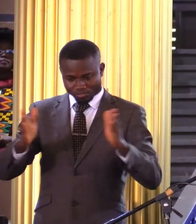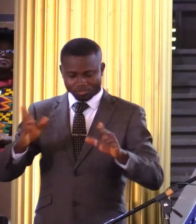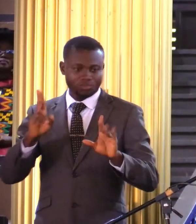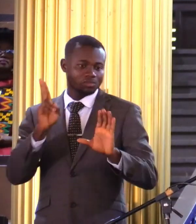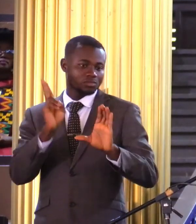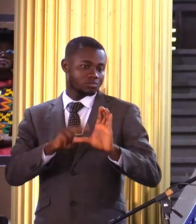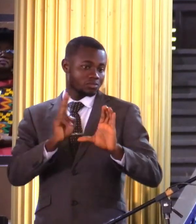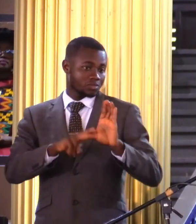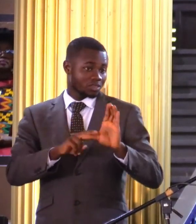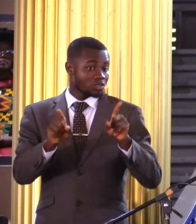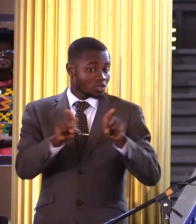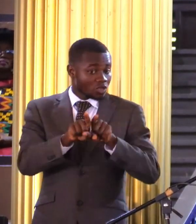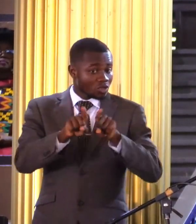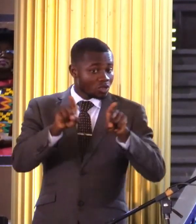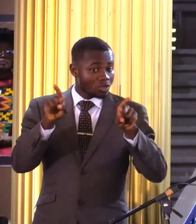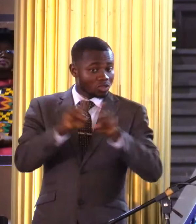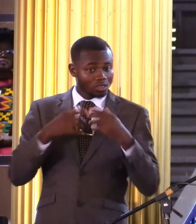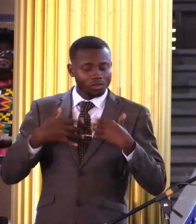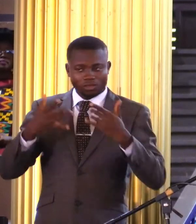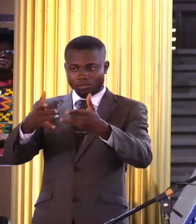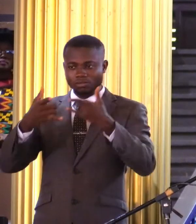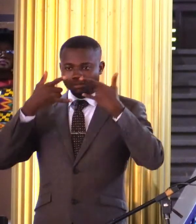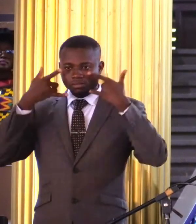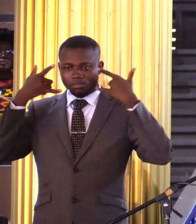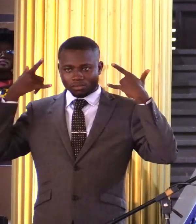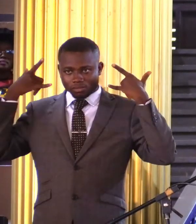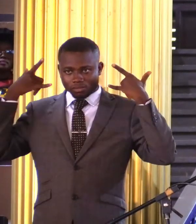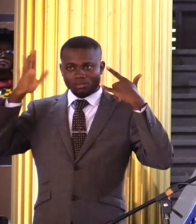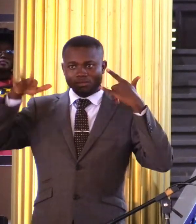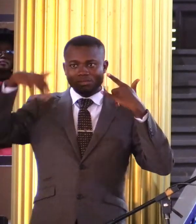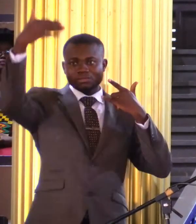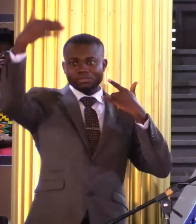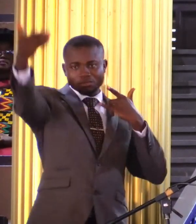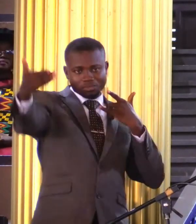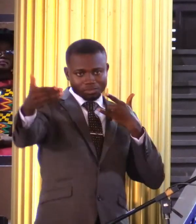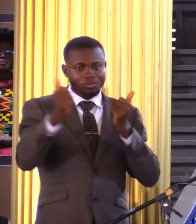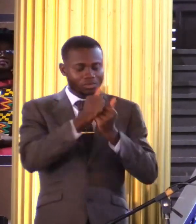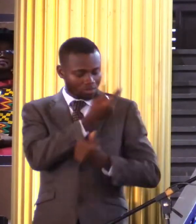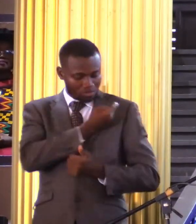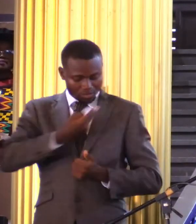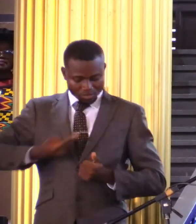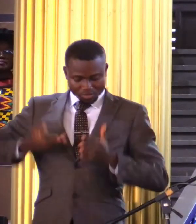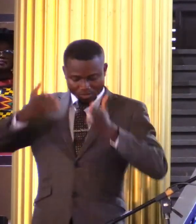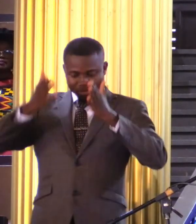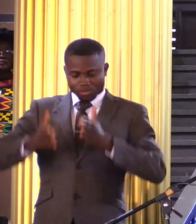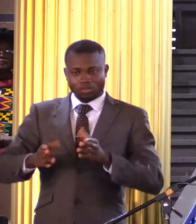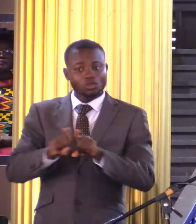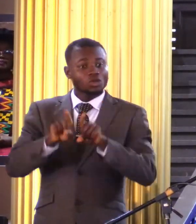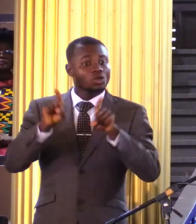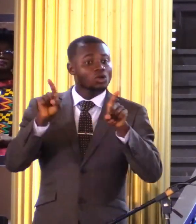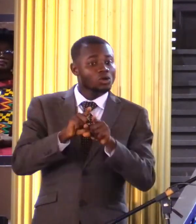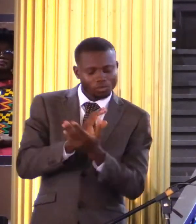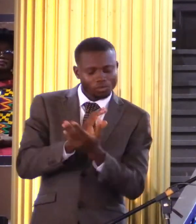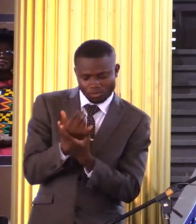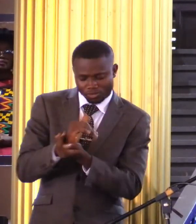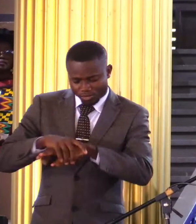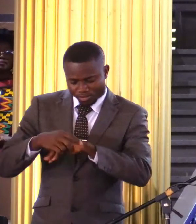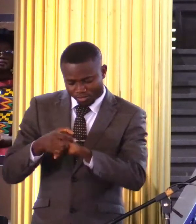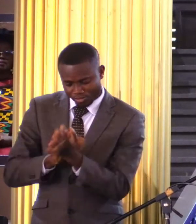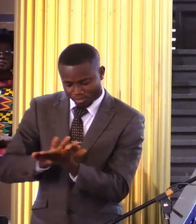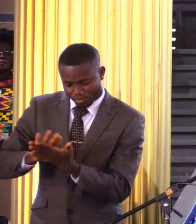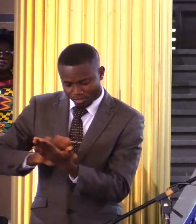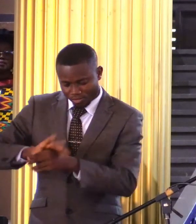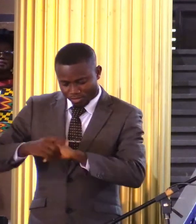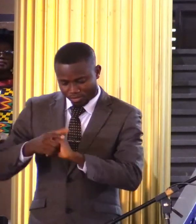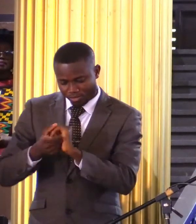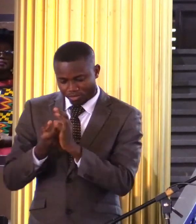And also we have face masks at the entrances with the ushers, and also sanitizers, just in case you need to